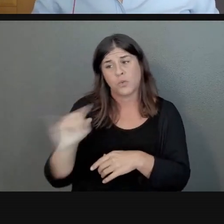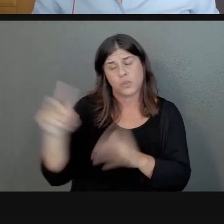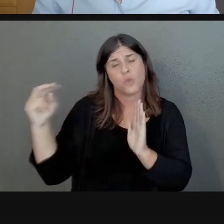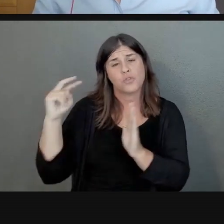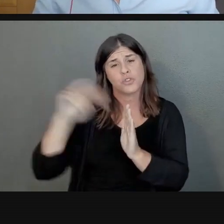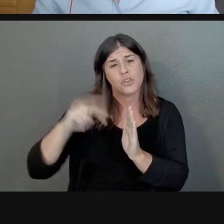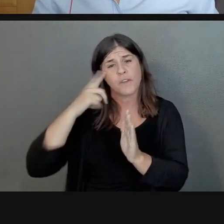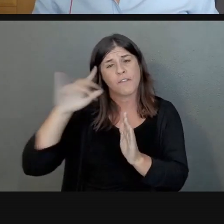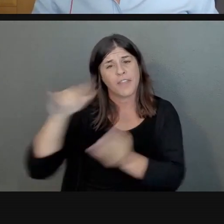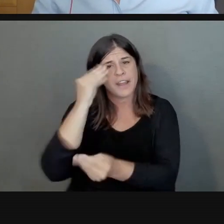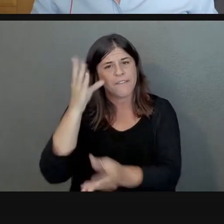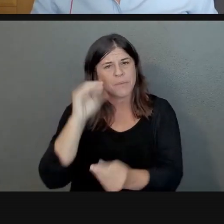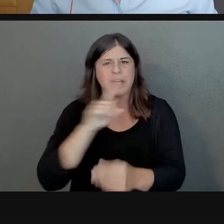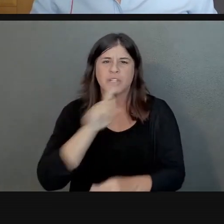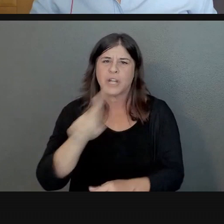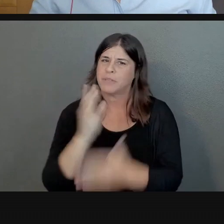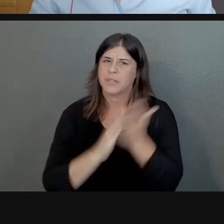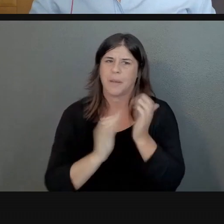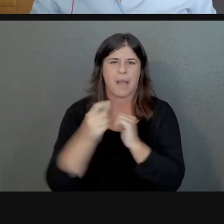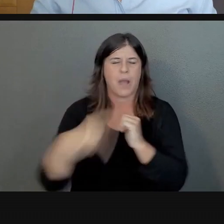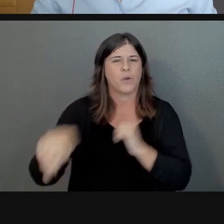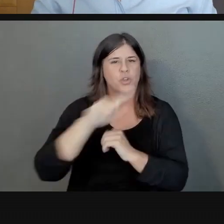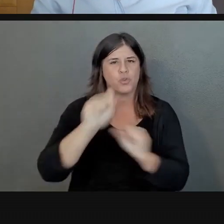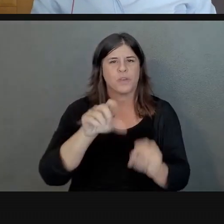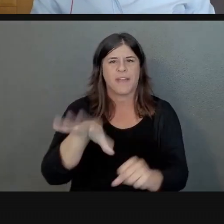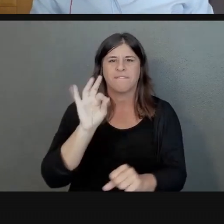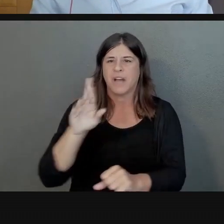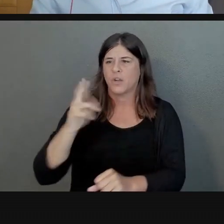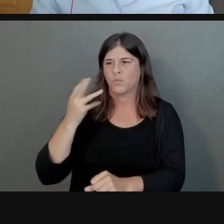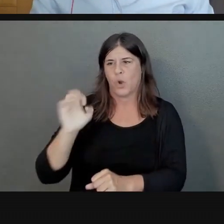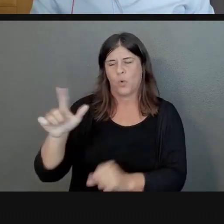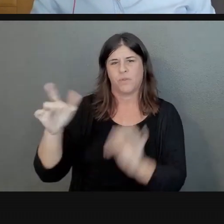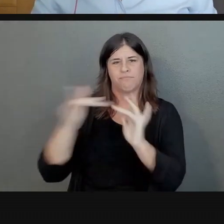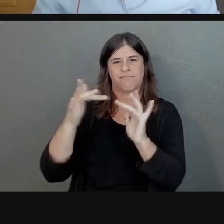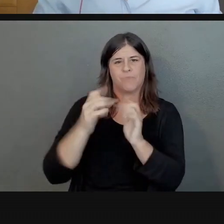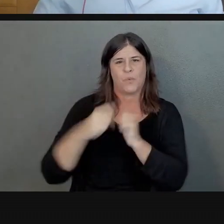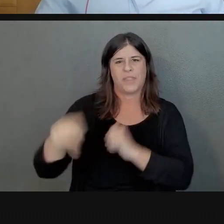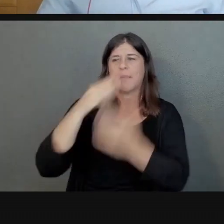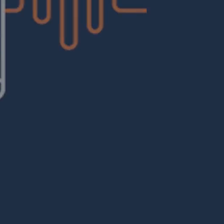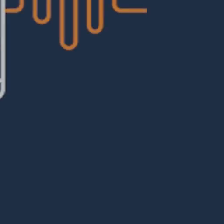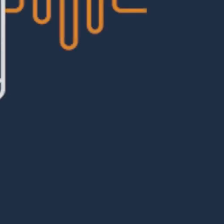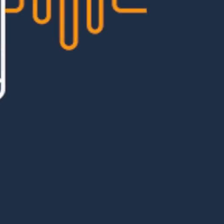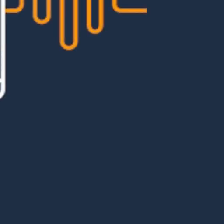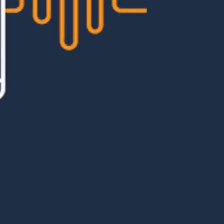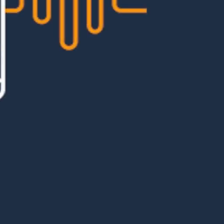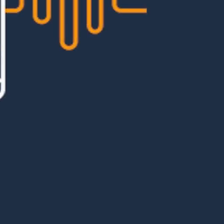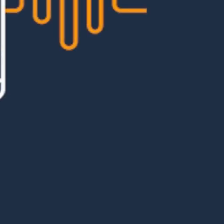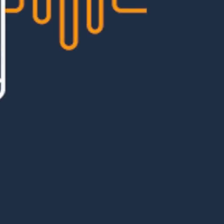those, and I'm sure somehow there you'll be able to find Rahul. Thank you so much, Rahul, for this.